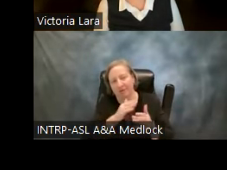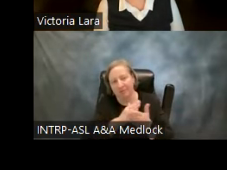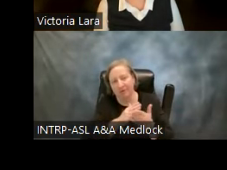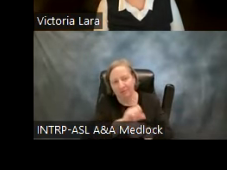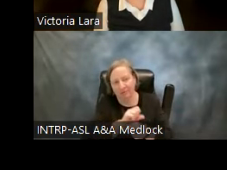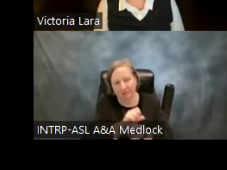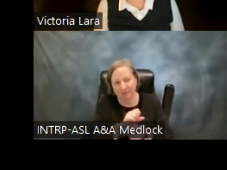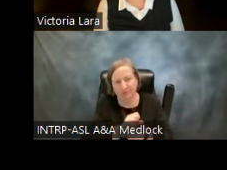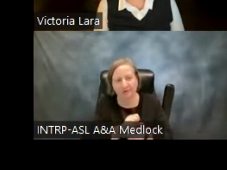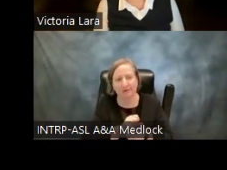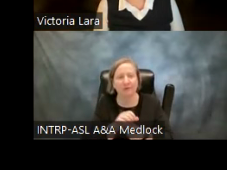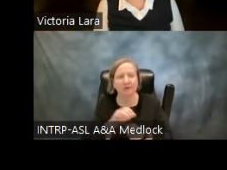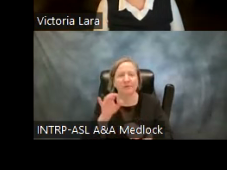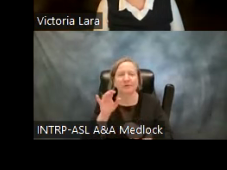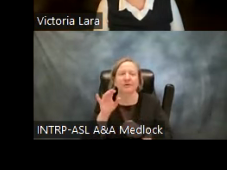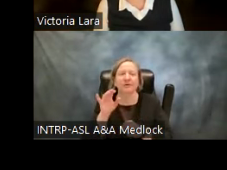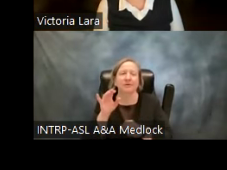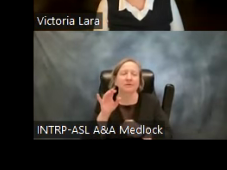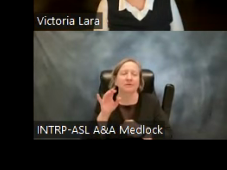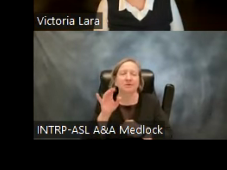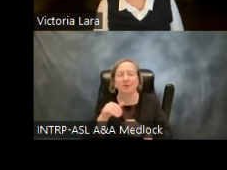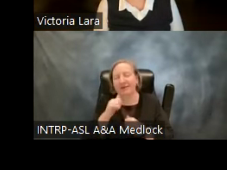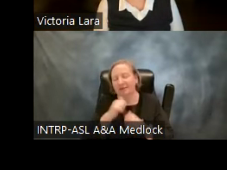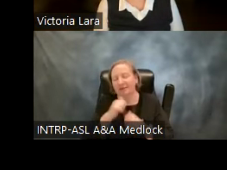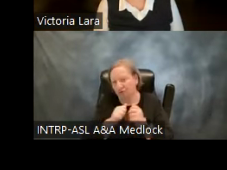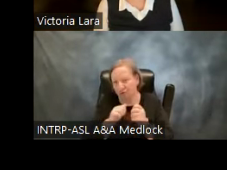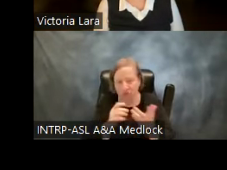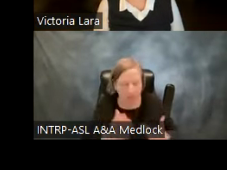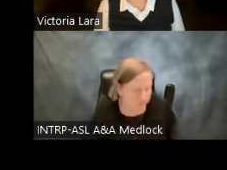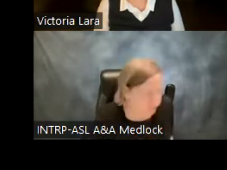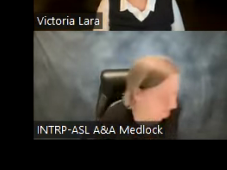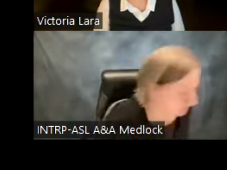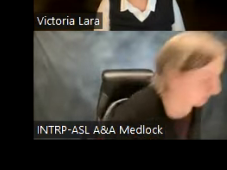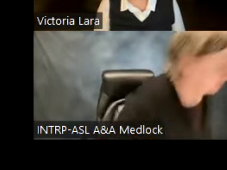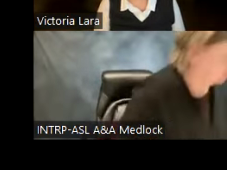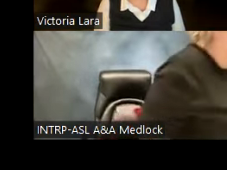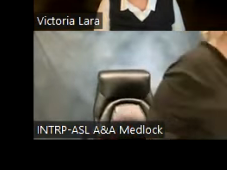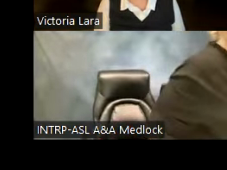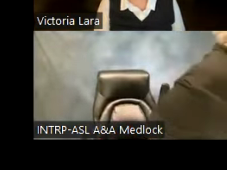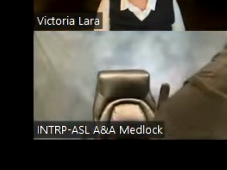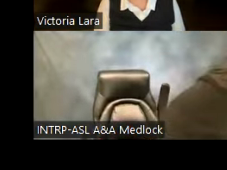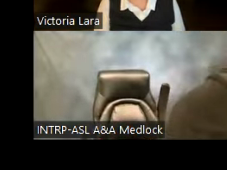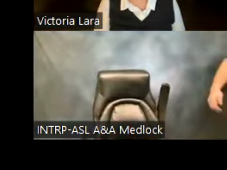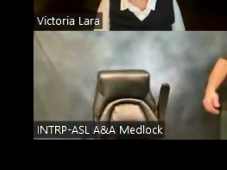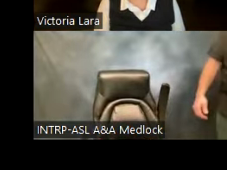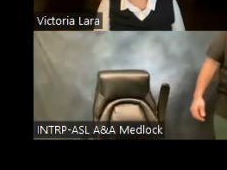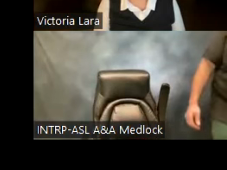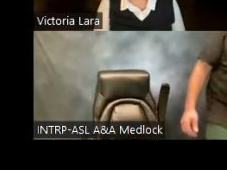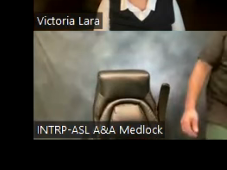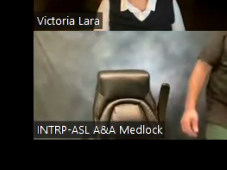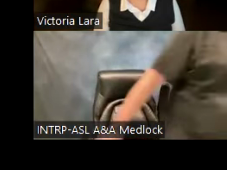happening. And so that's the structure there. And I'll pass it back over to co-chair